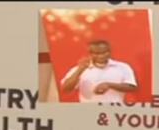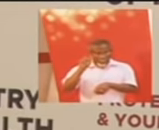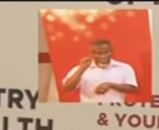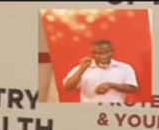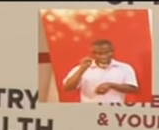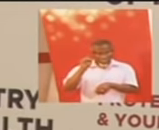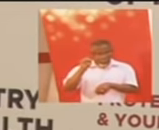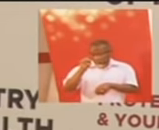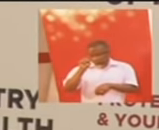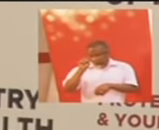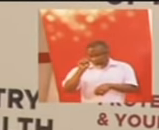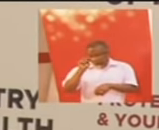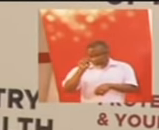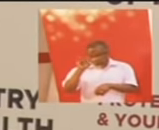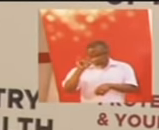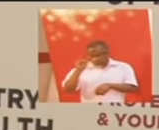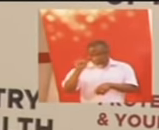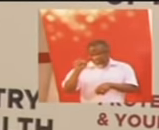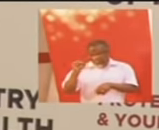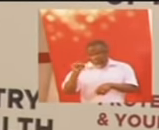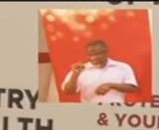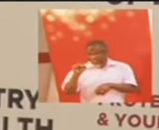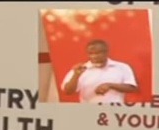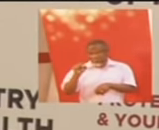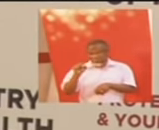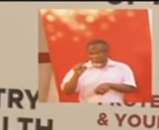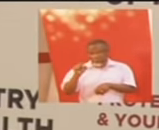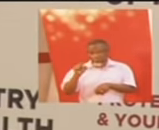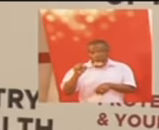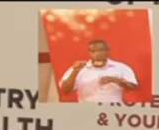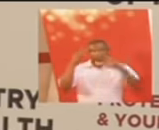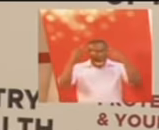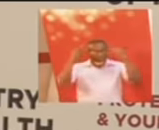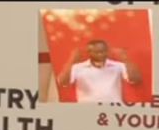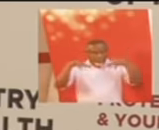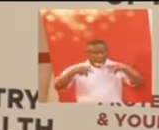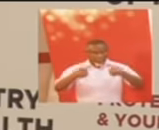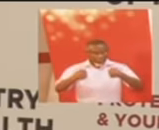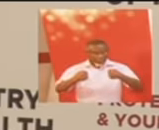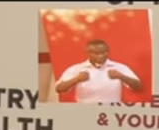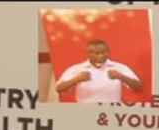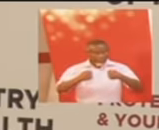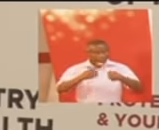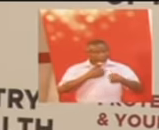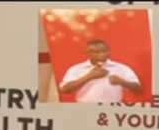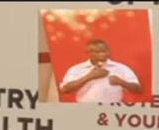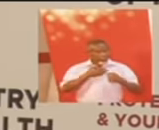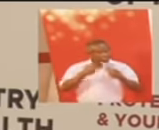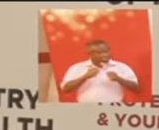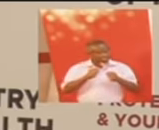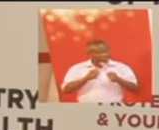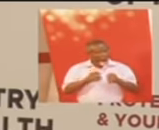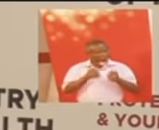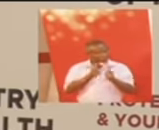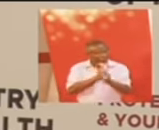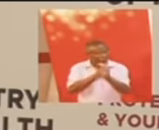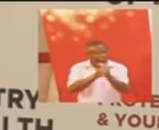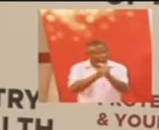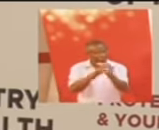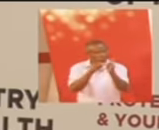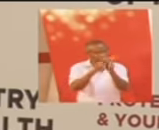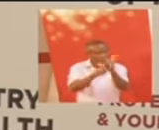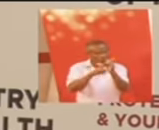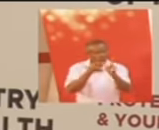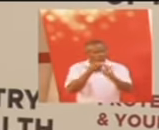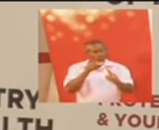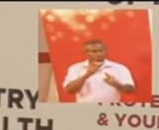Ministry of Health prefers to proceed in terms of the guidelines from the World Health Organization and international evidence,